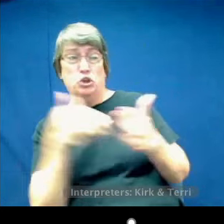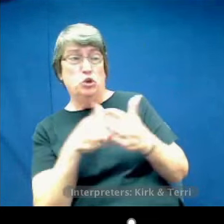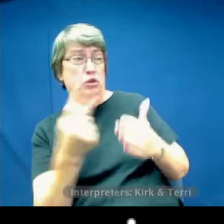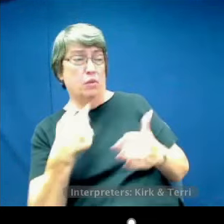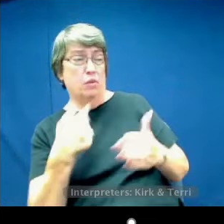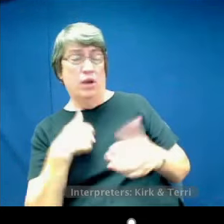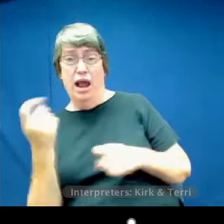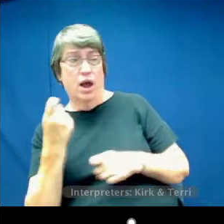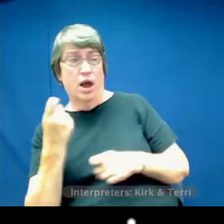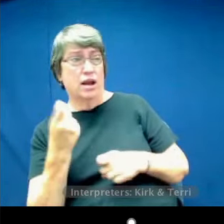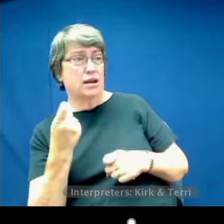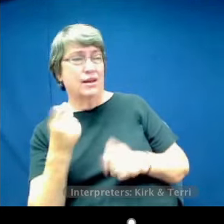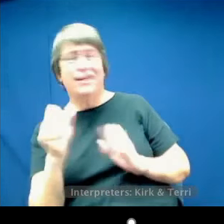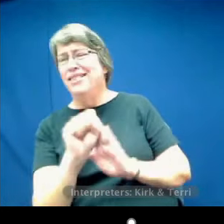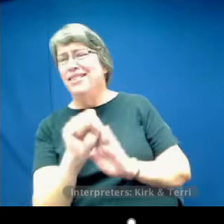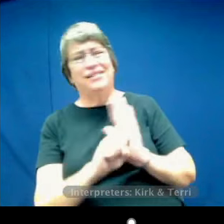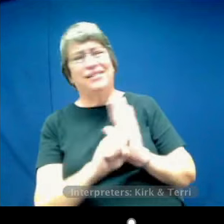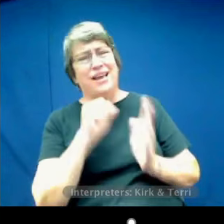much.